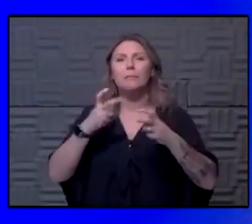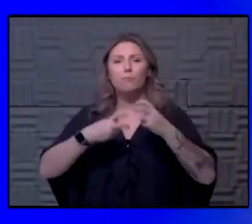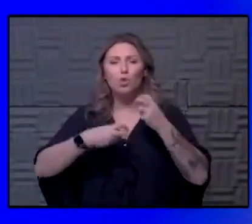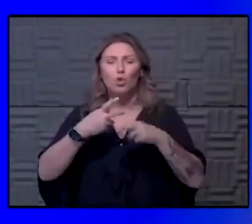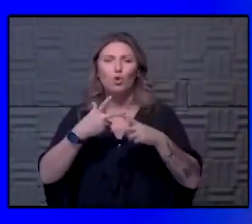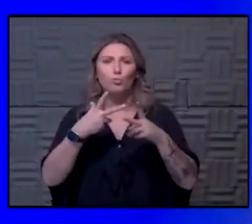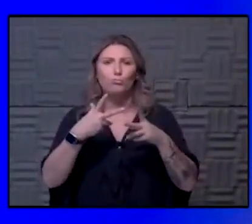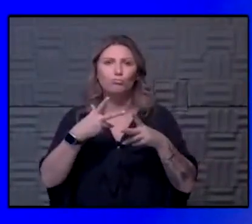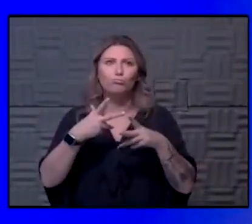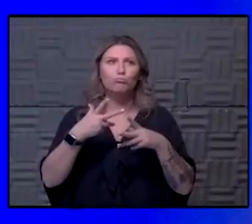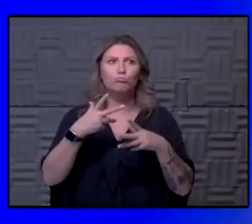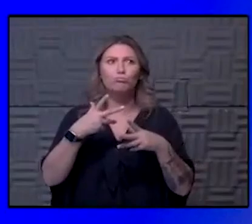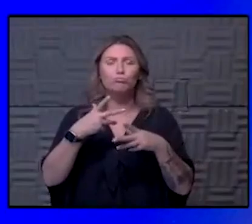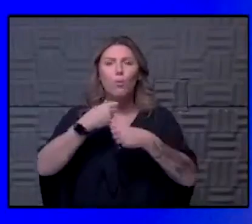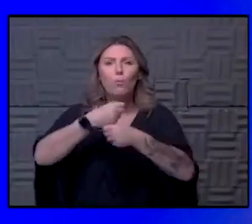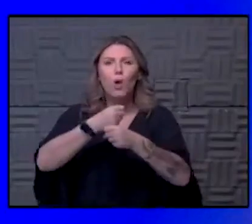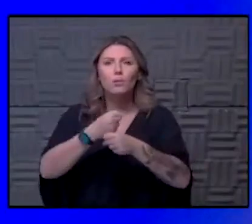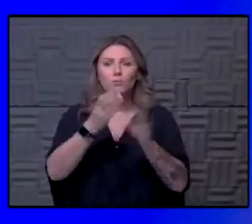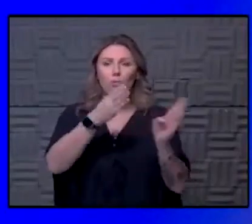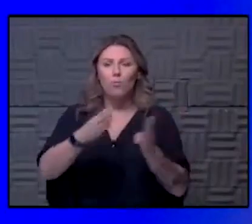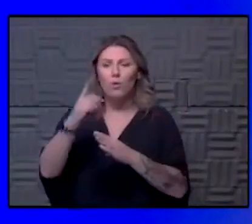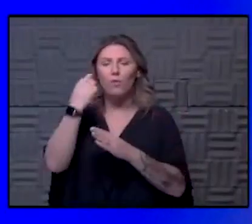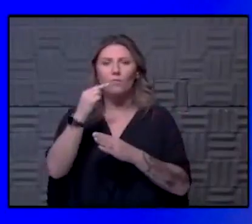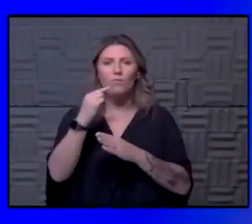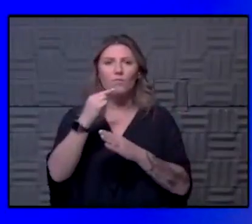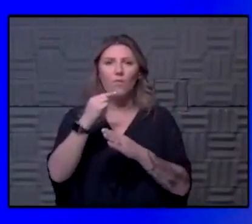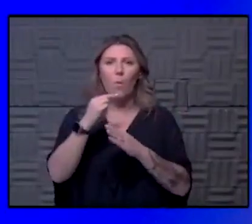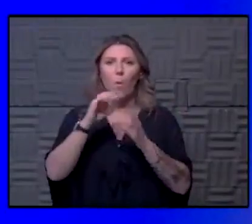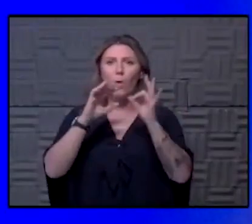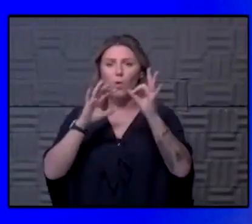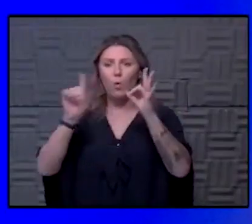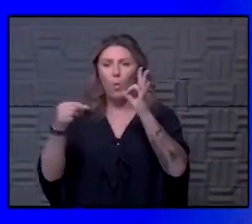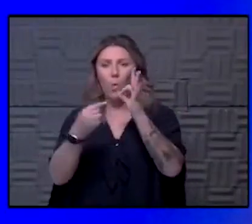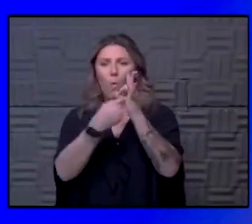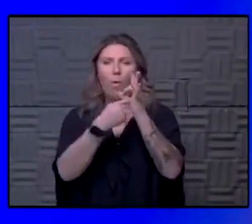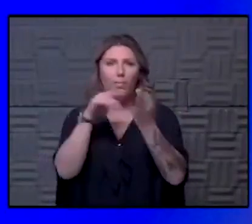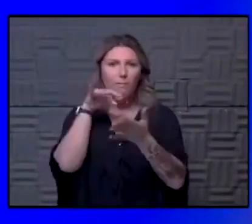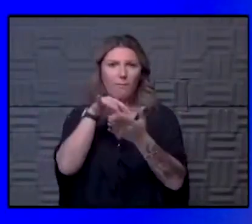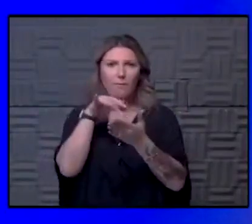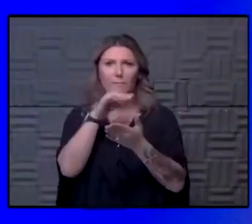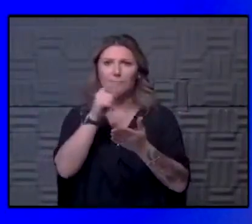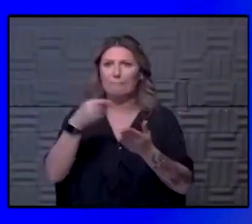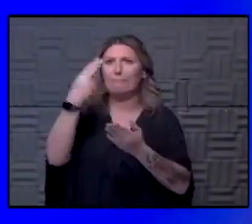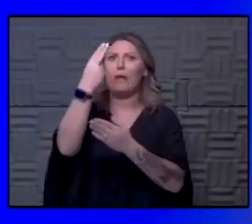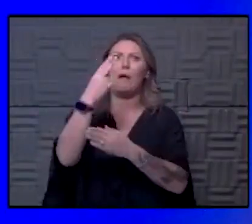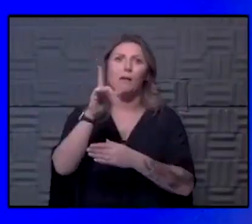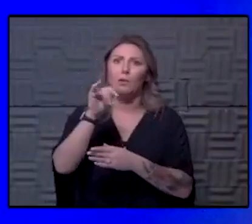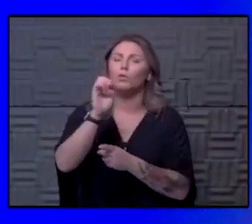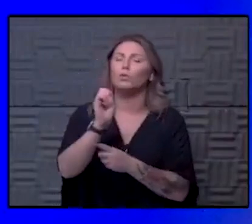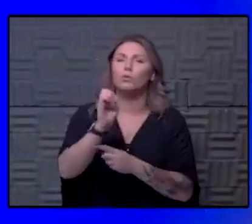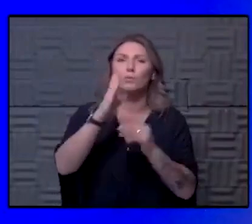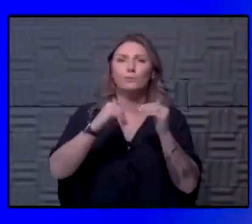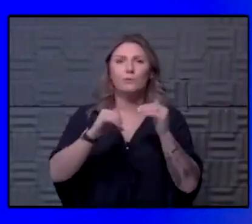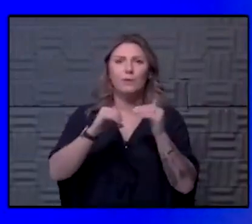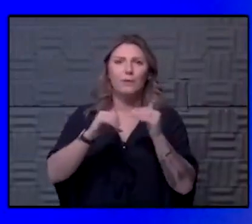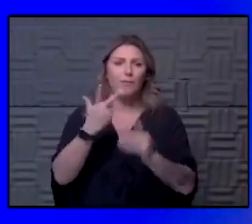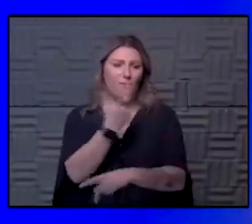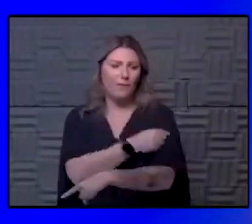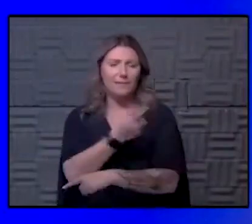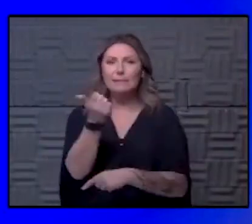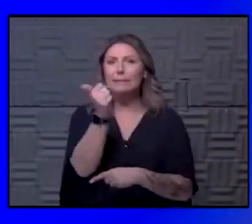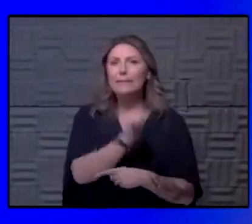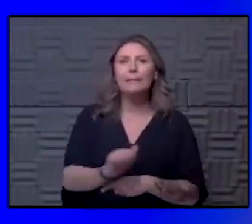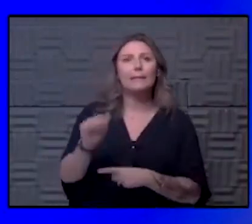when we have to prepare you for a colonoscopy, and at that point, you're getting it in much higher doses than you would in the vaccine. Any of